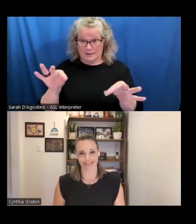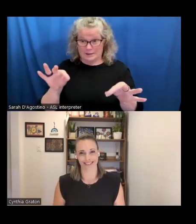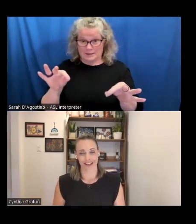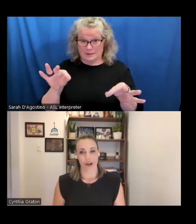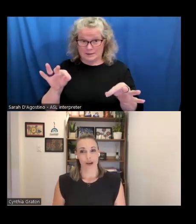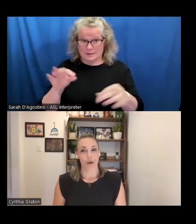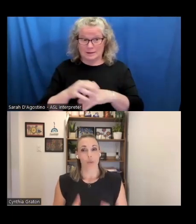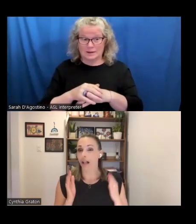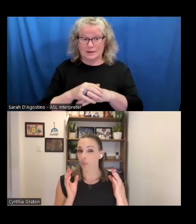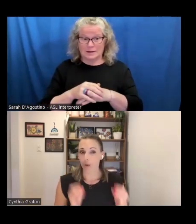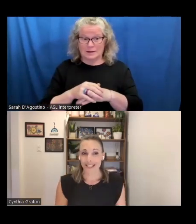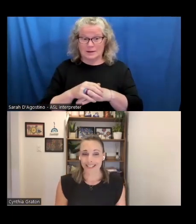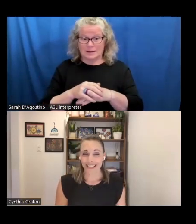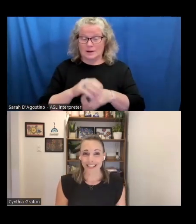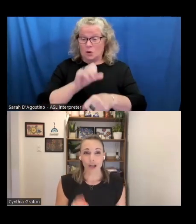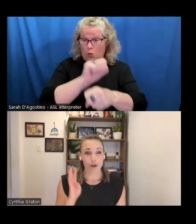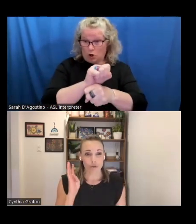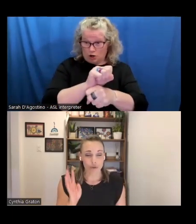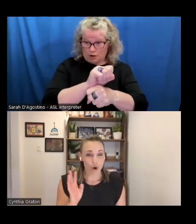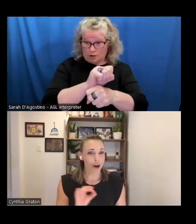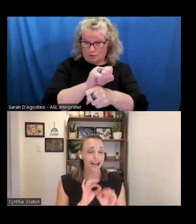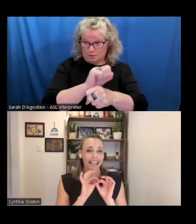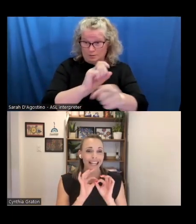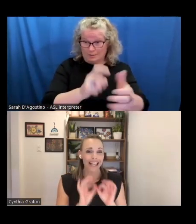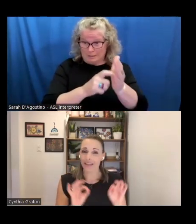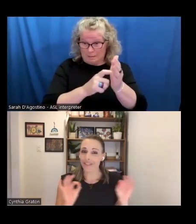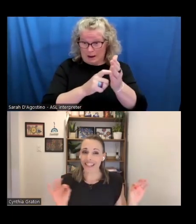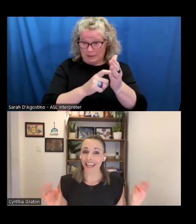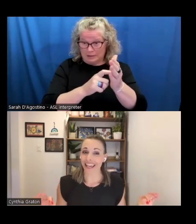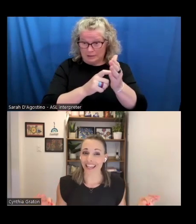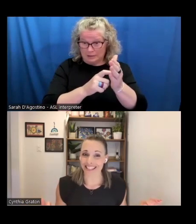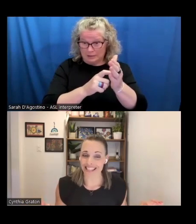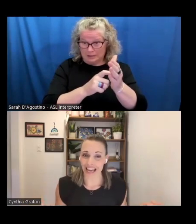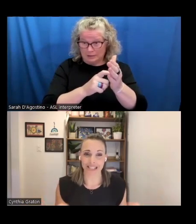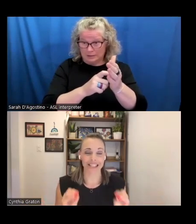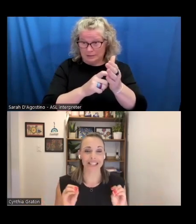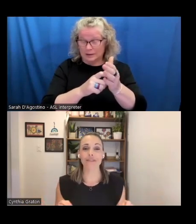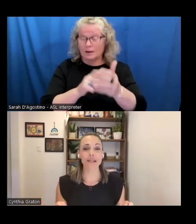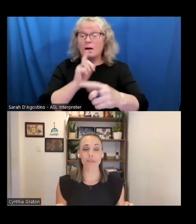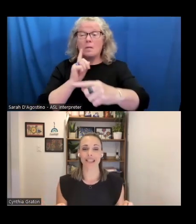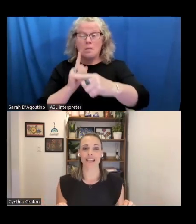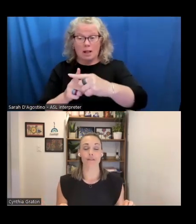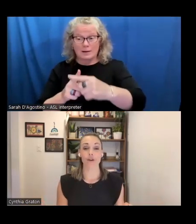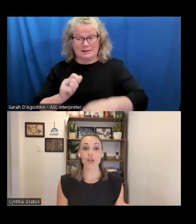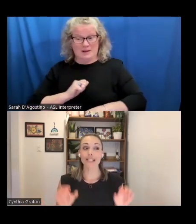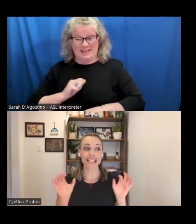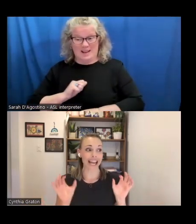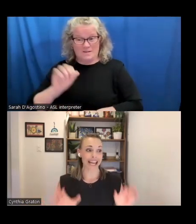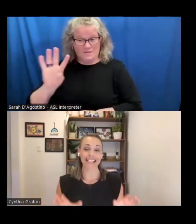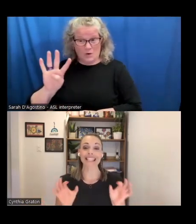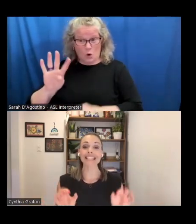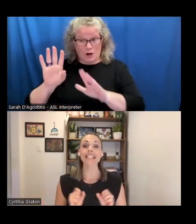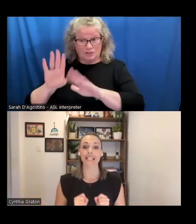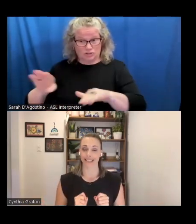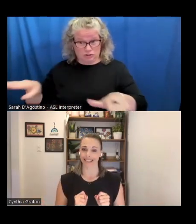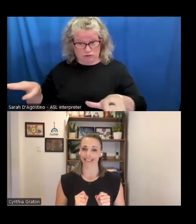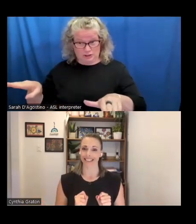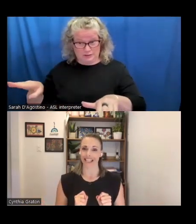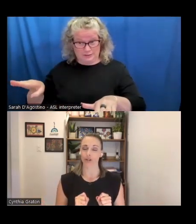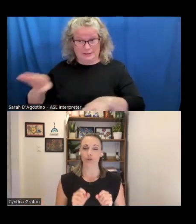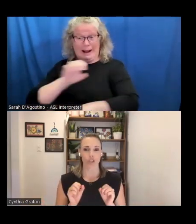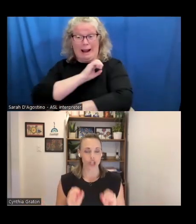work while raising 4 lively kids has given me firsthand